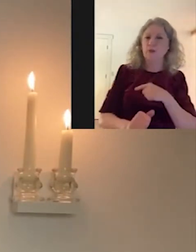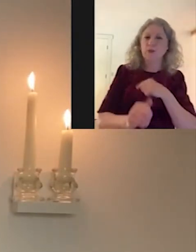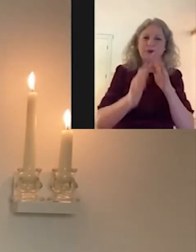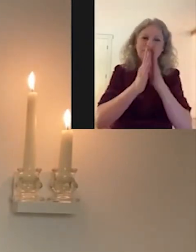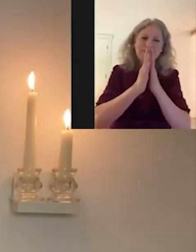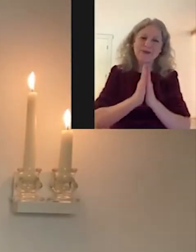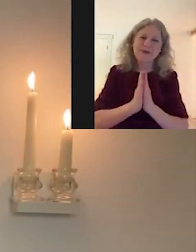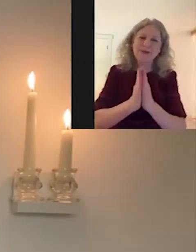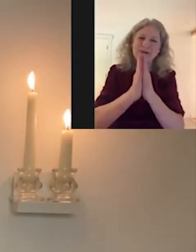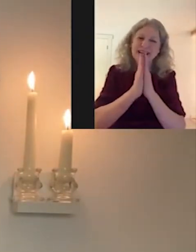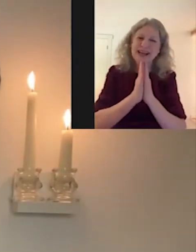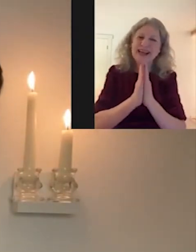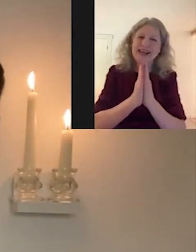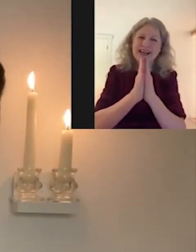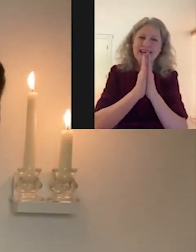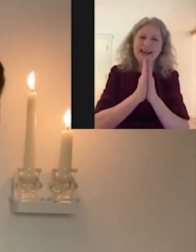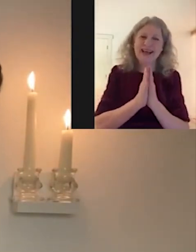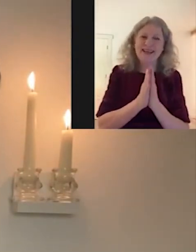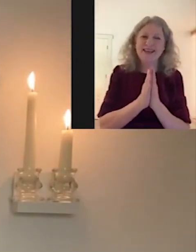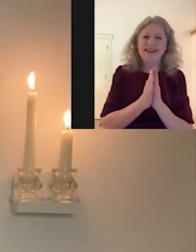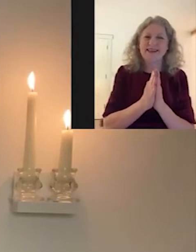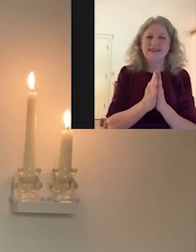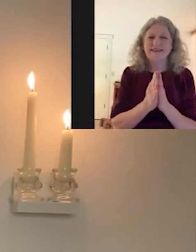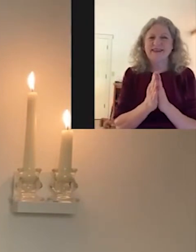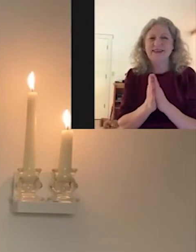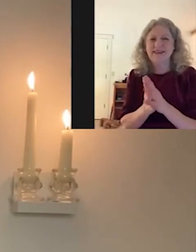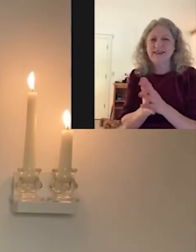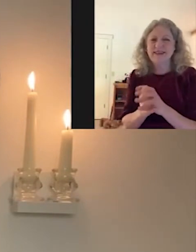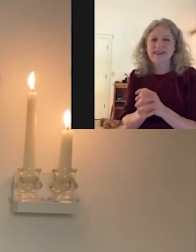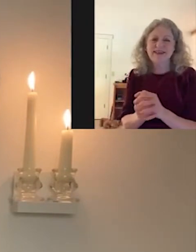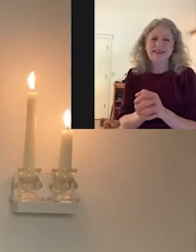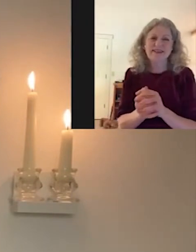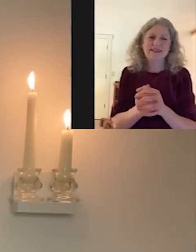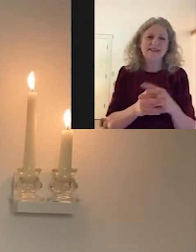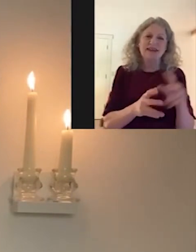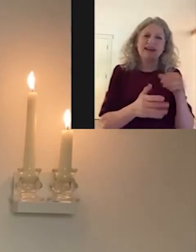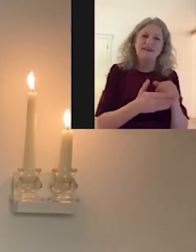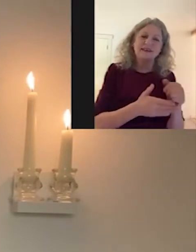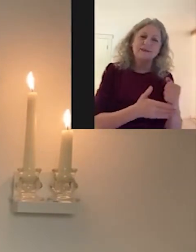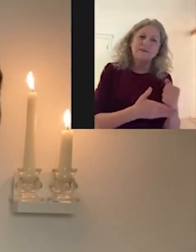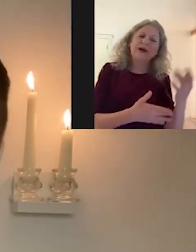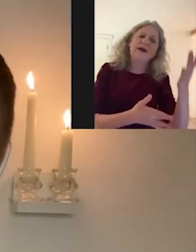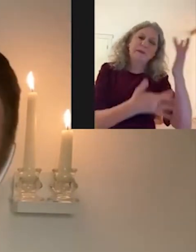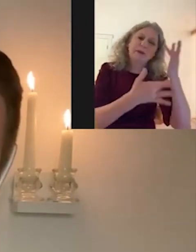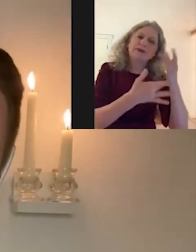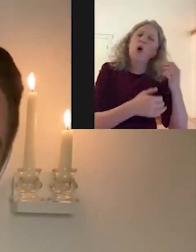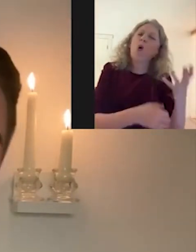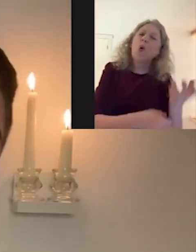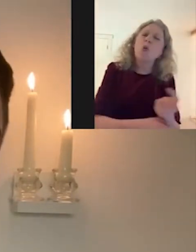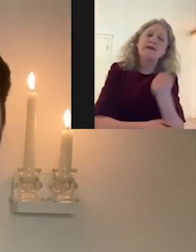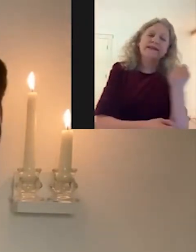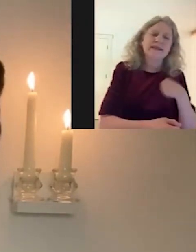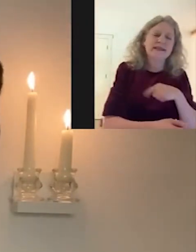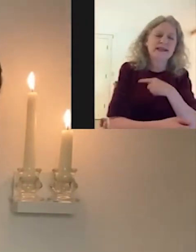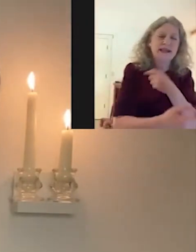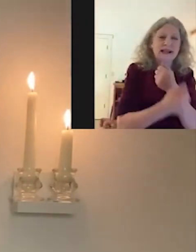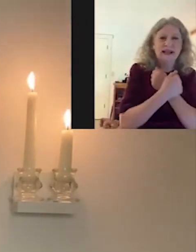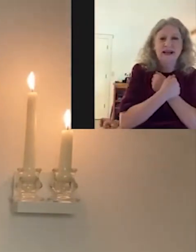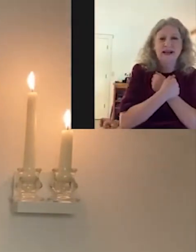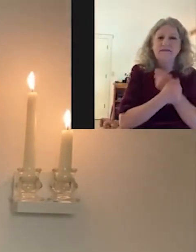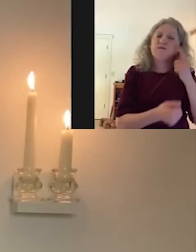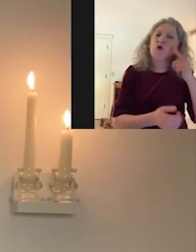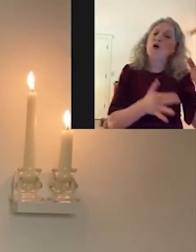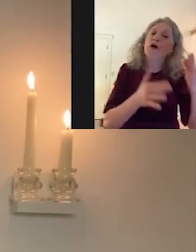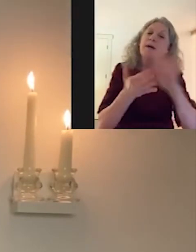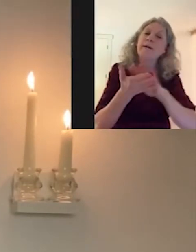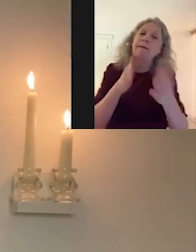God of mercy, hold us in love. For peace between